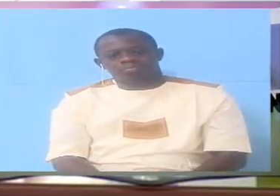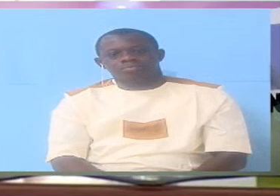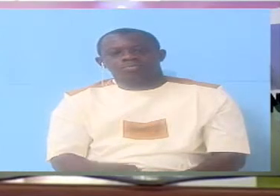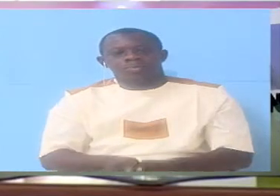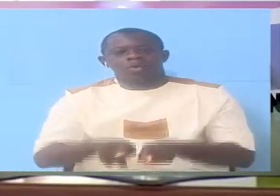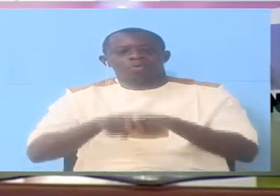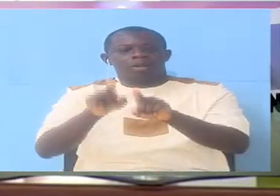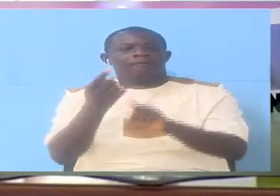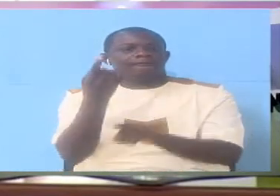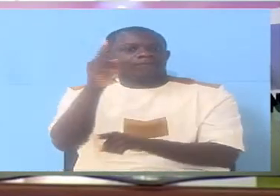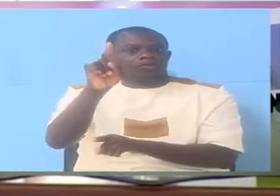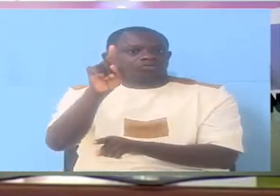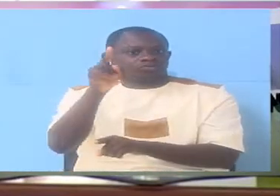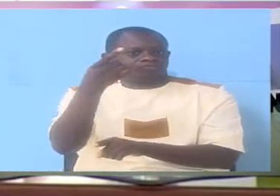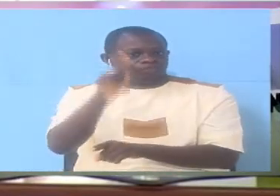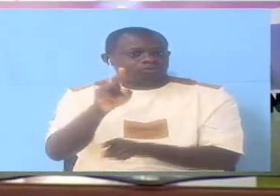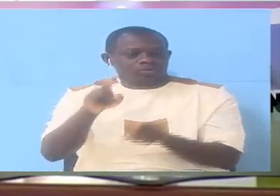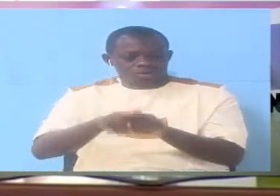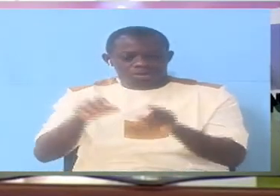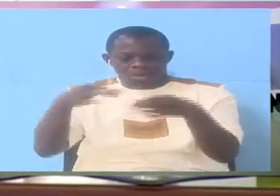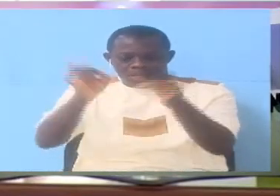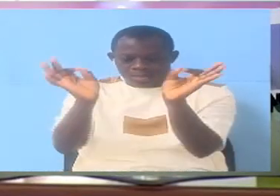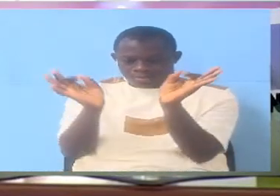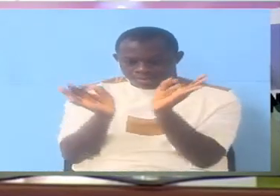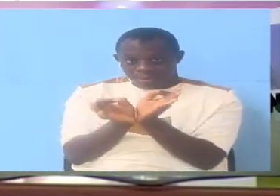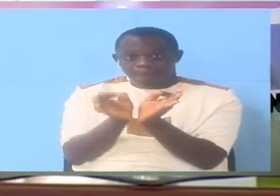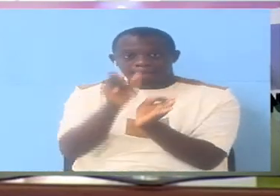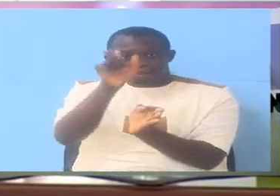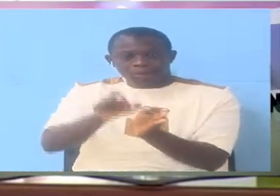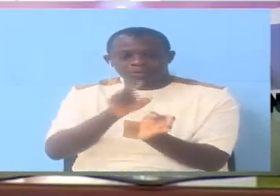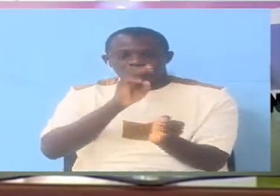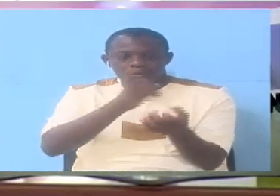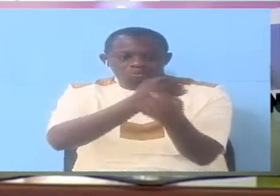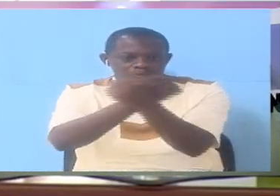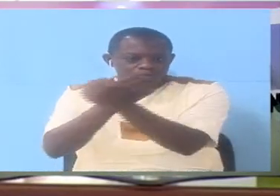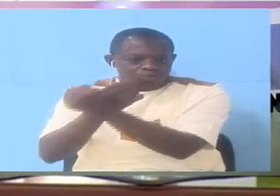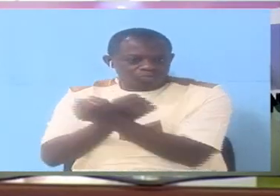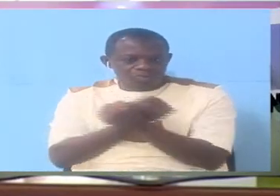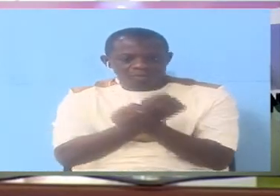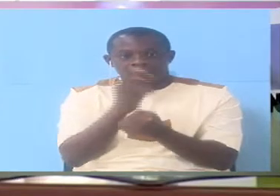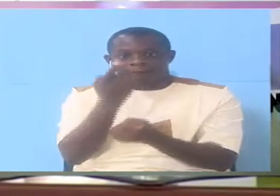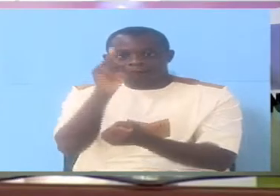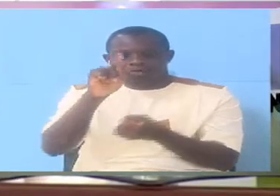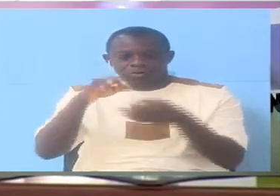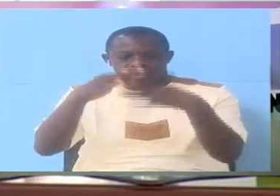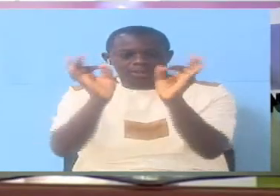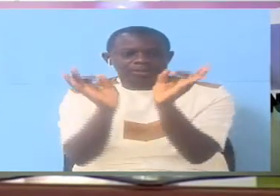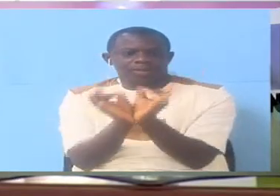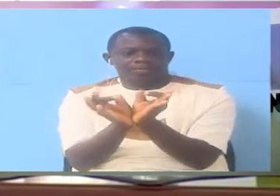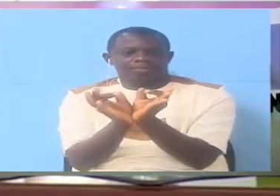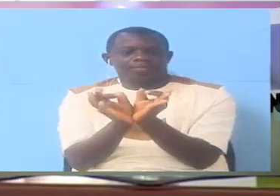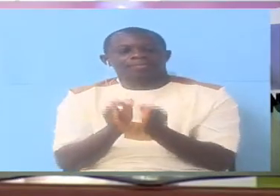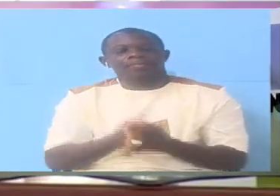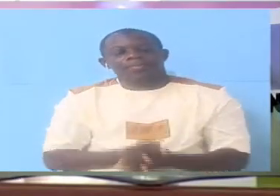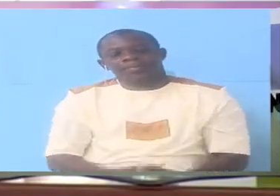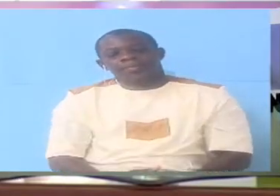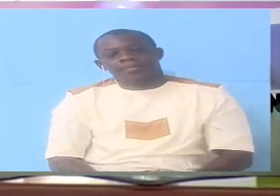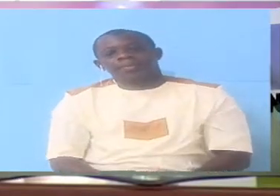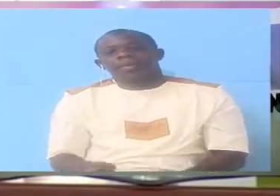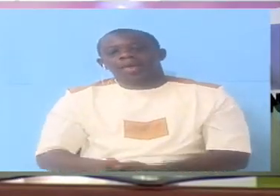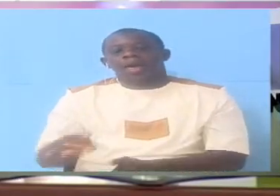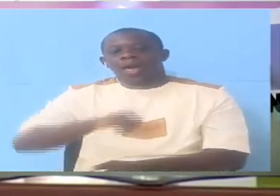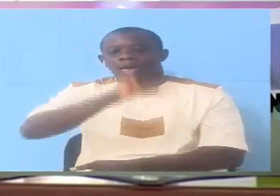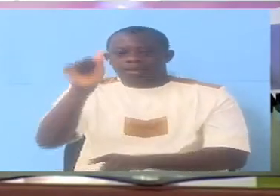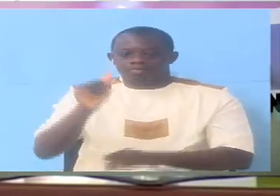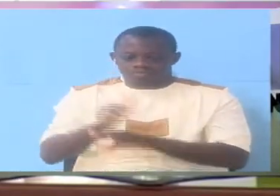the first batch or team of arrestees. ànd nag ak kuréel gu njëkk ci ñooñu nga xam ne ñoom lañ jàppa. And